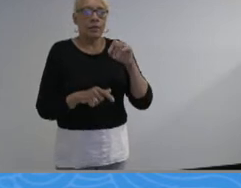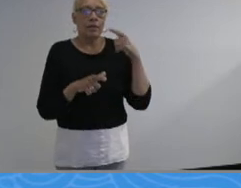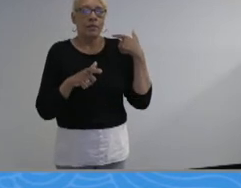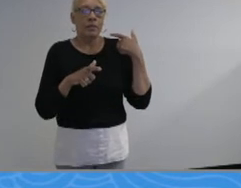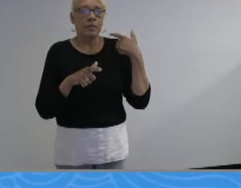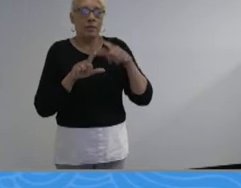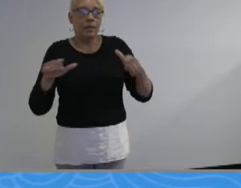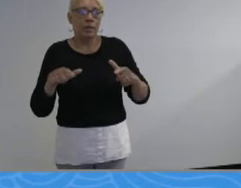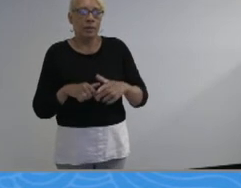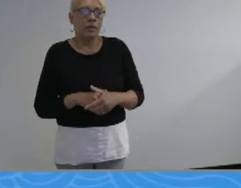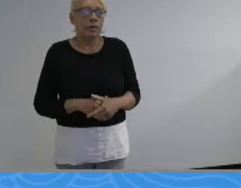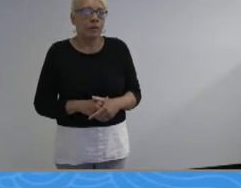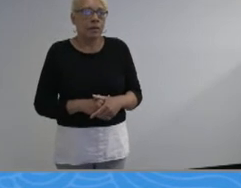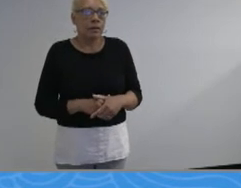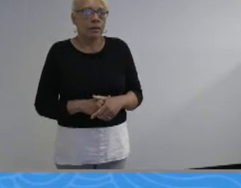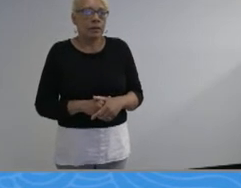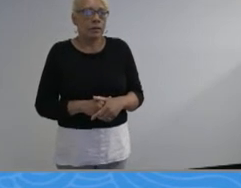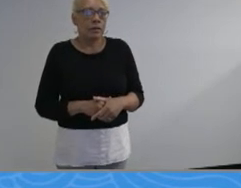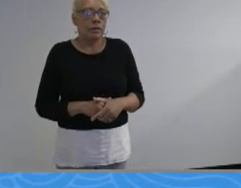tongue.